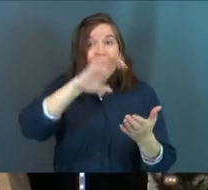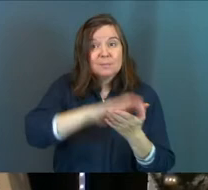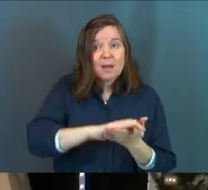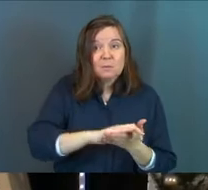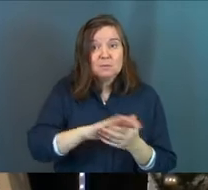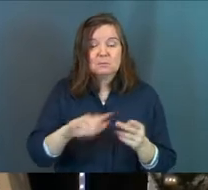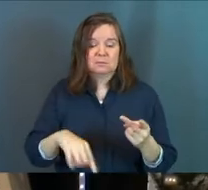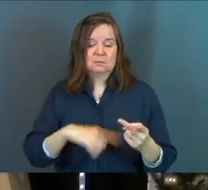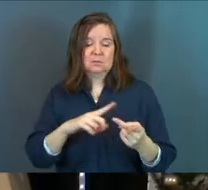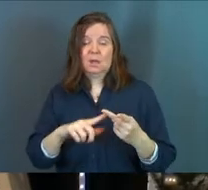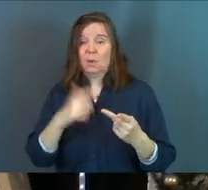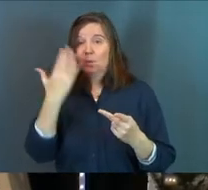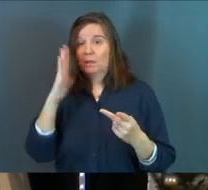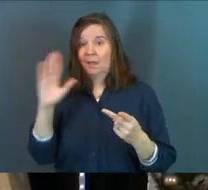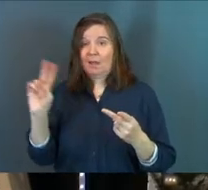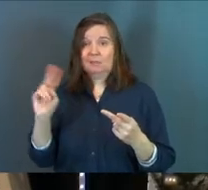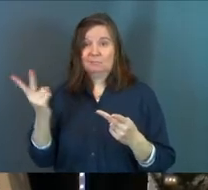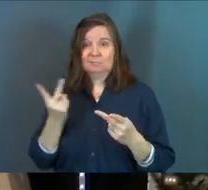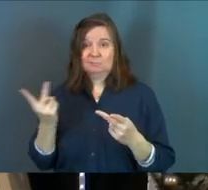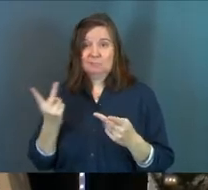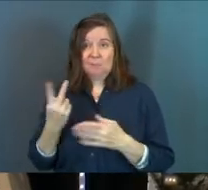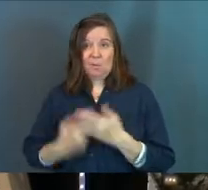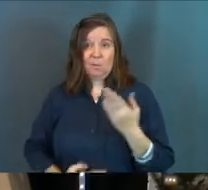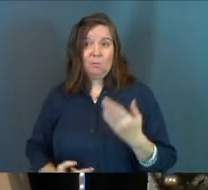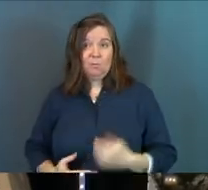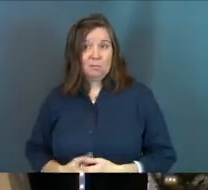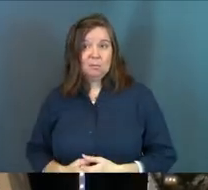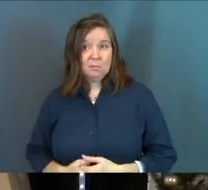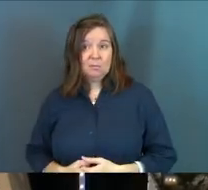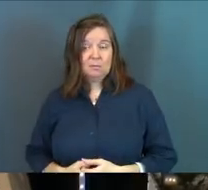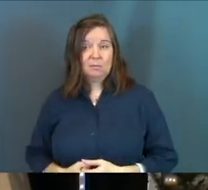of love with God.